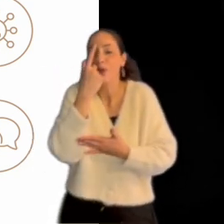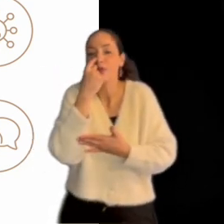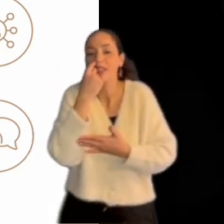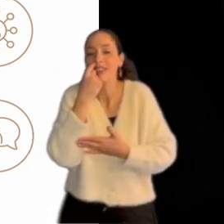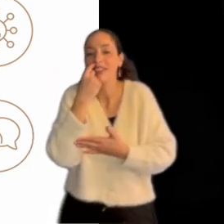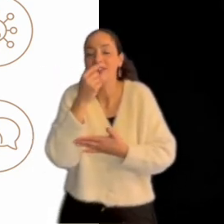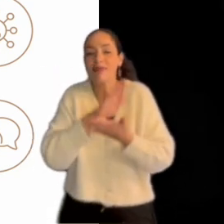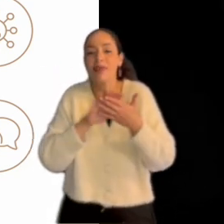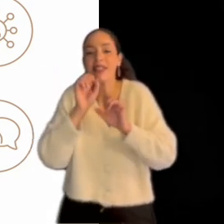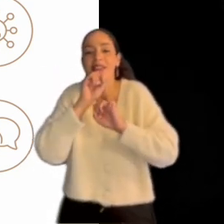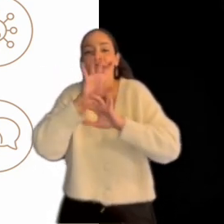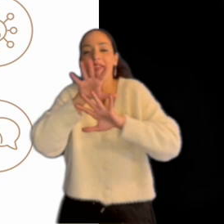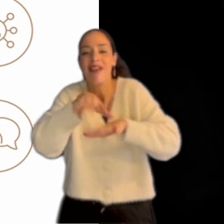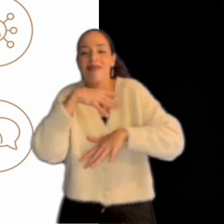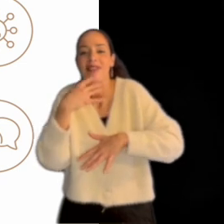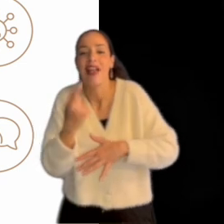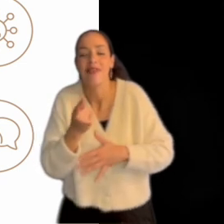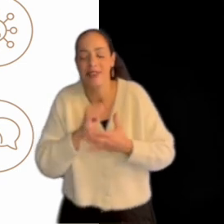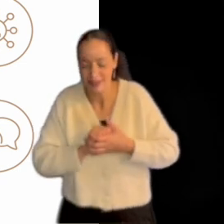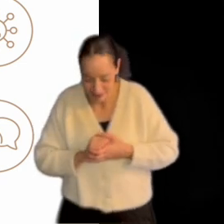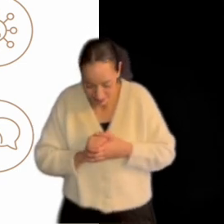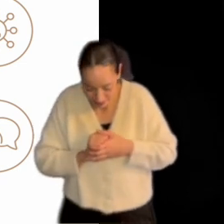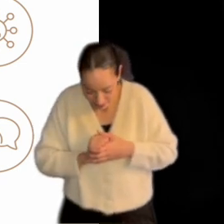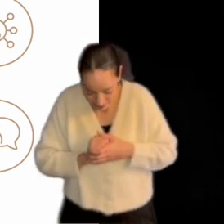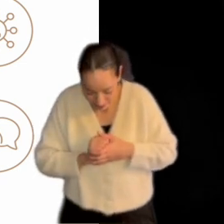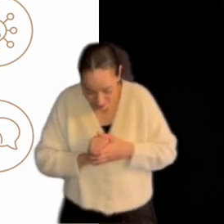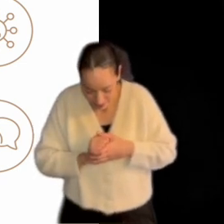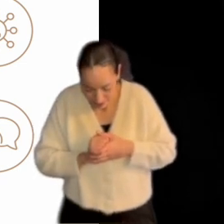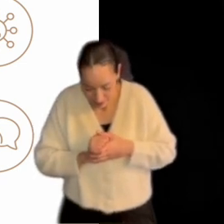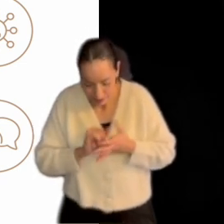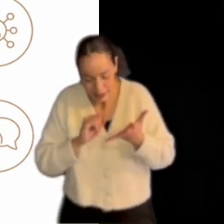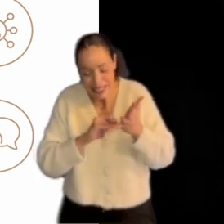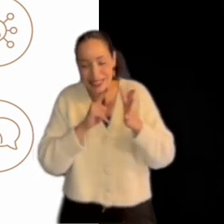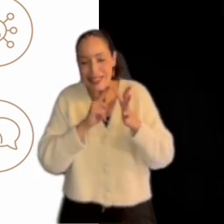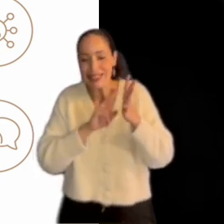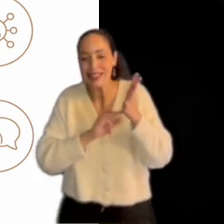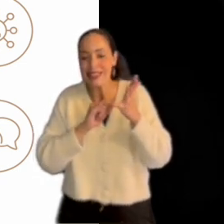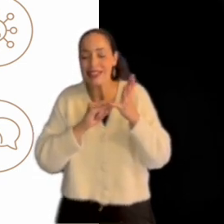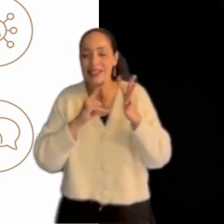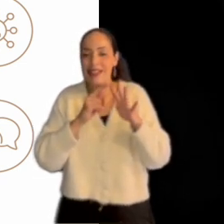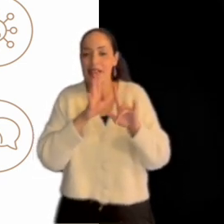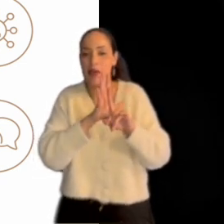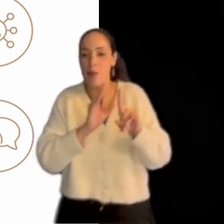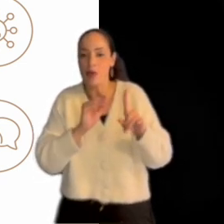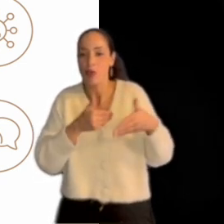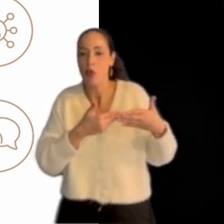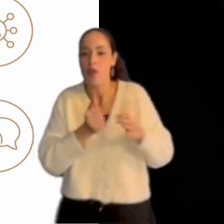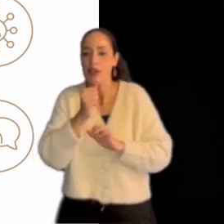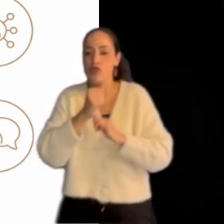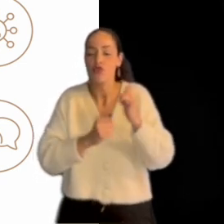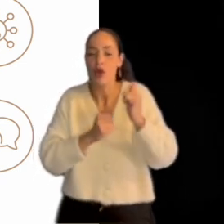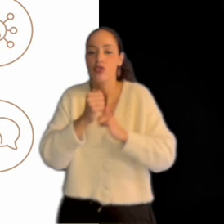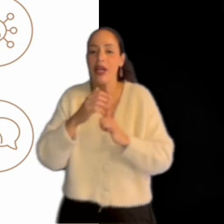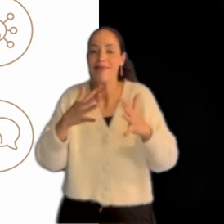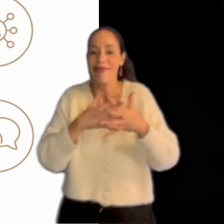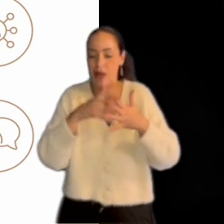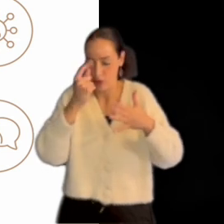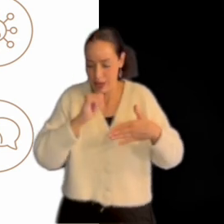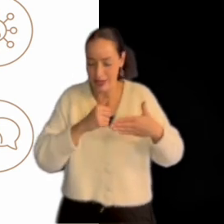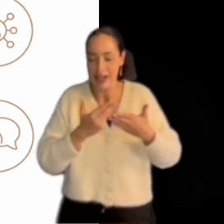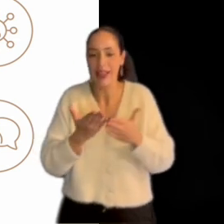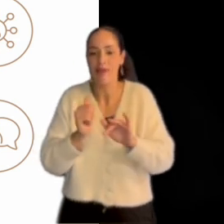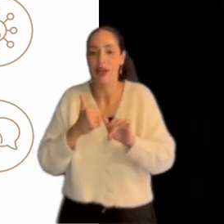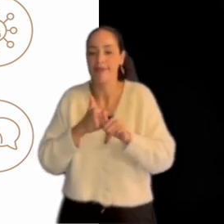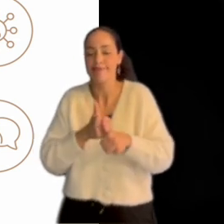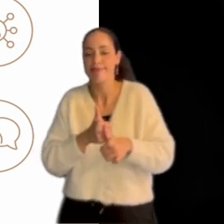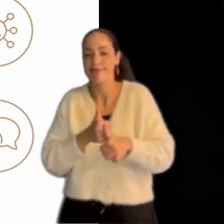can be delivered, it's not intended to be prescriptive, conditional or binding. There are already too many psychological approaches which either rely